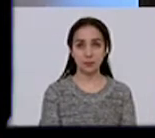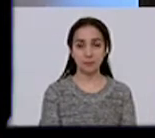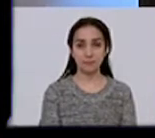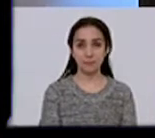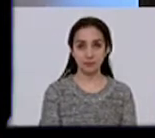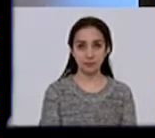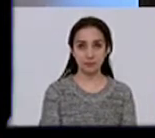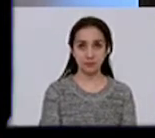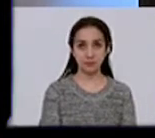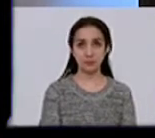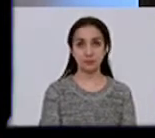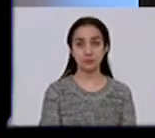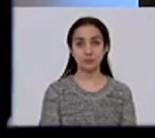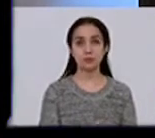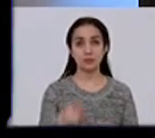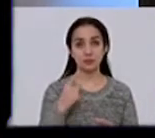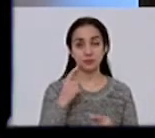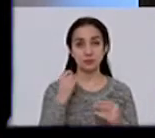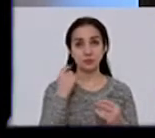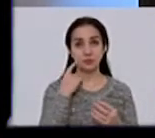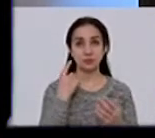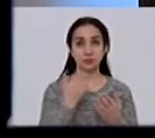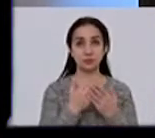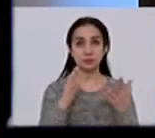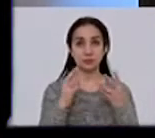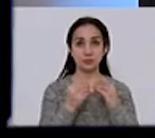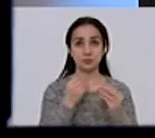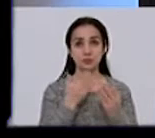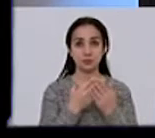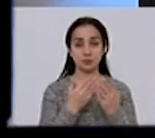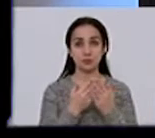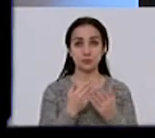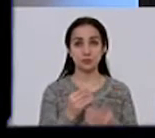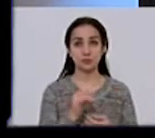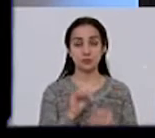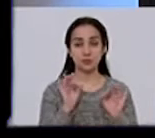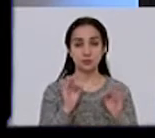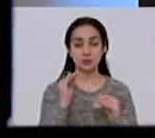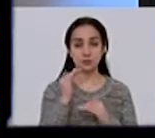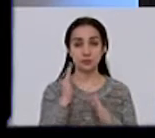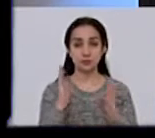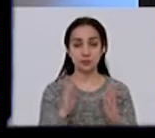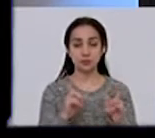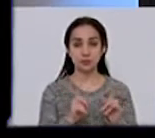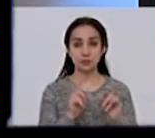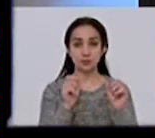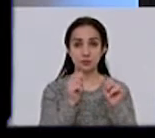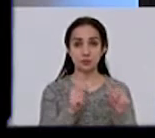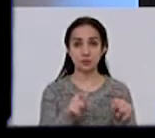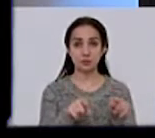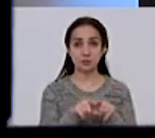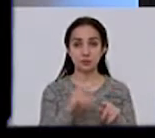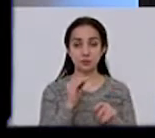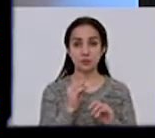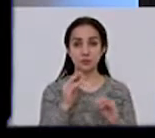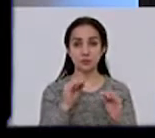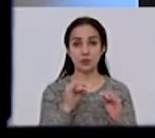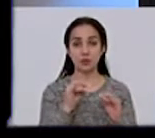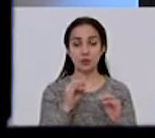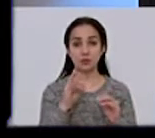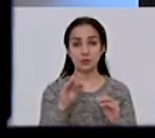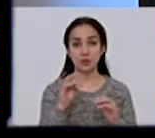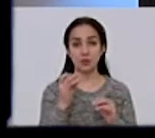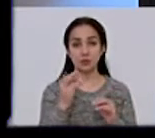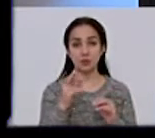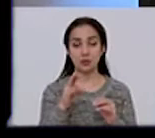Aziz o'quvchilar, keling, taqribiy hisoblashlarga doir to'g'ri to'rtburchaklar formulasi hamda trapetsiyalar